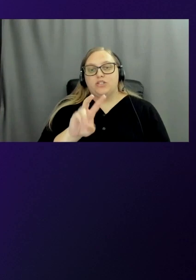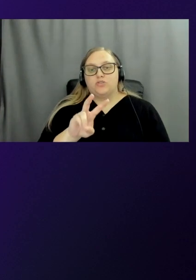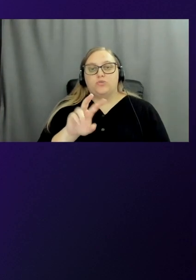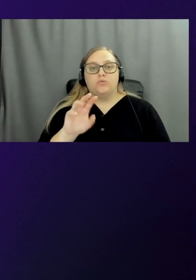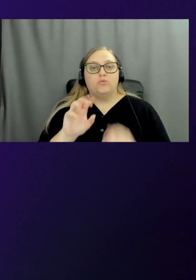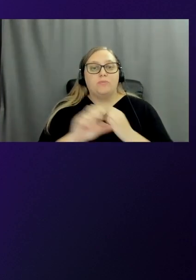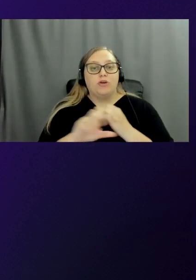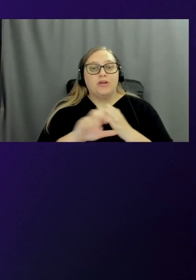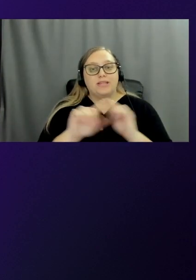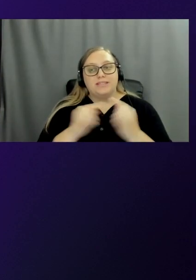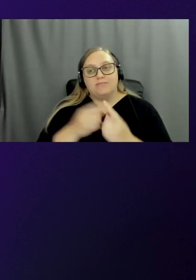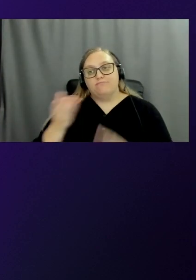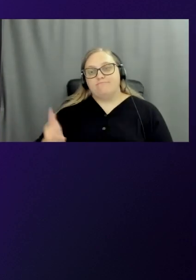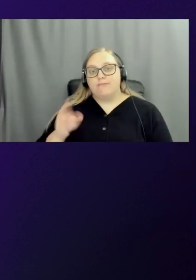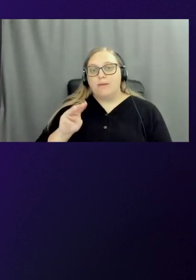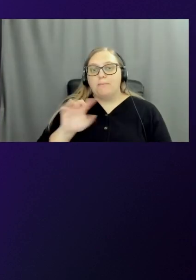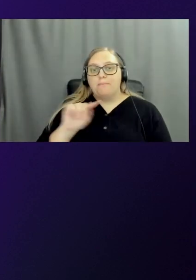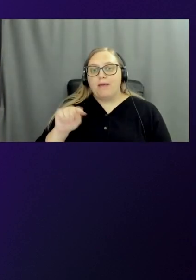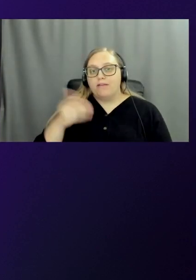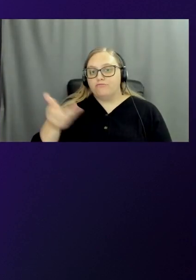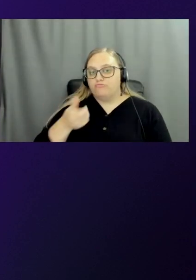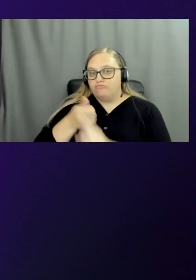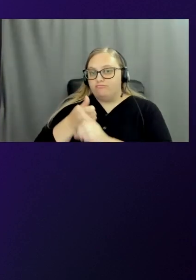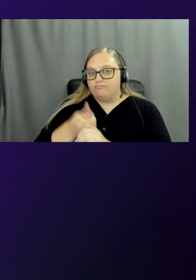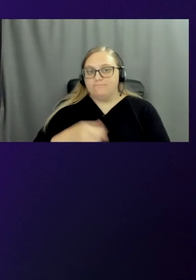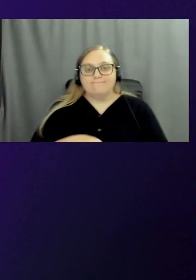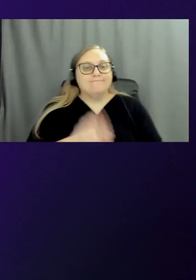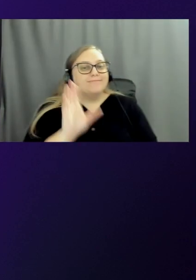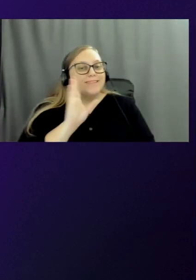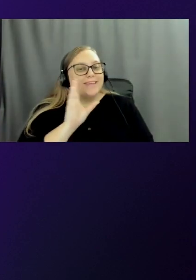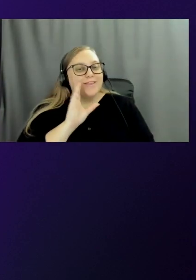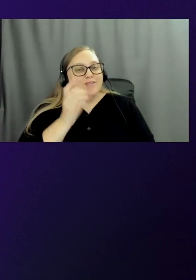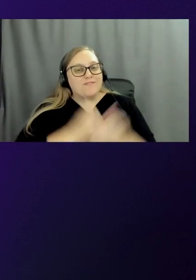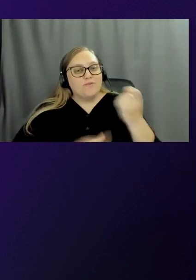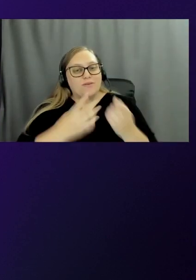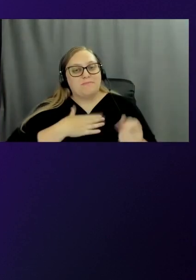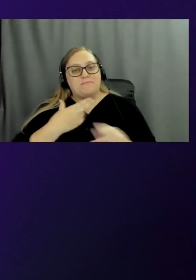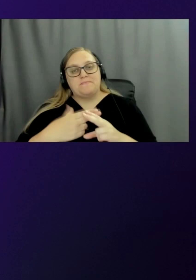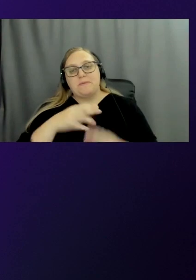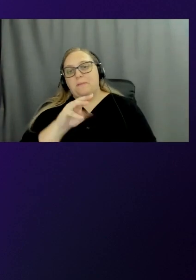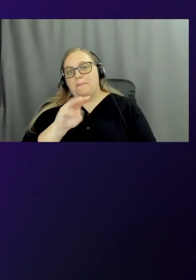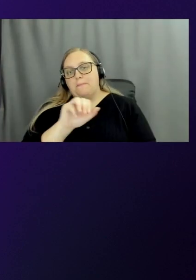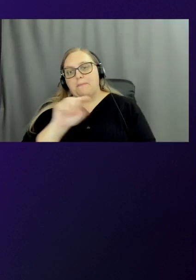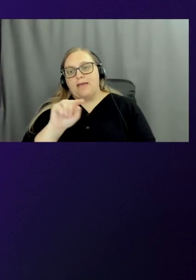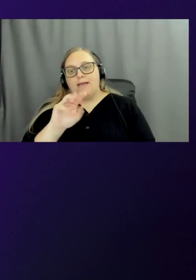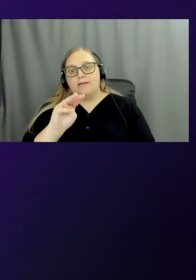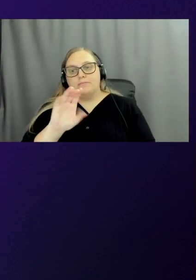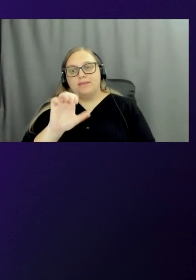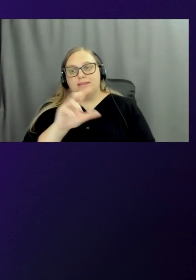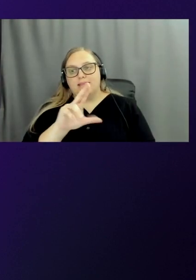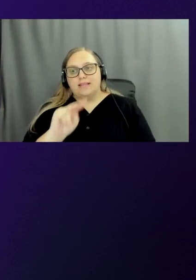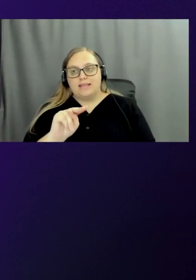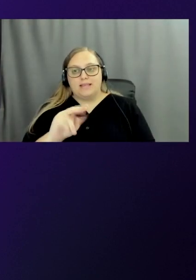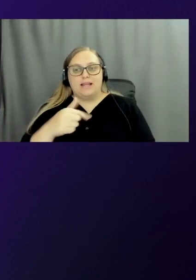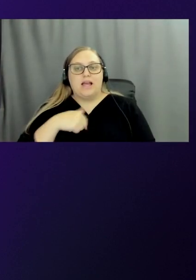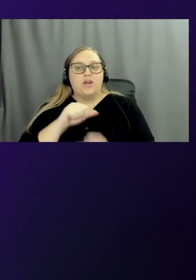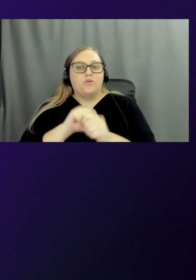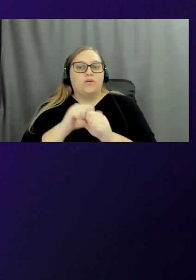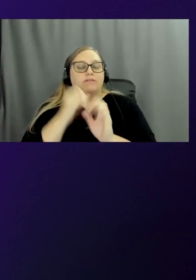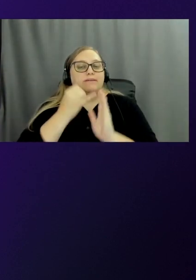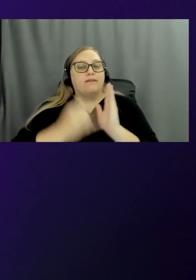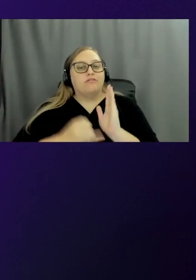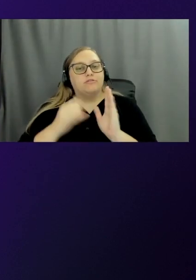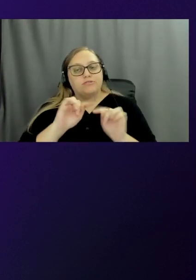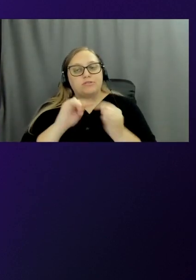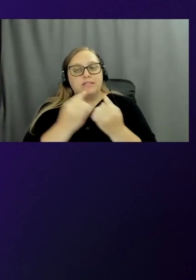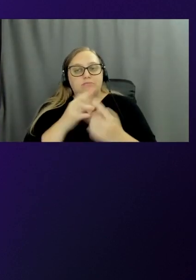by Matt. Matt, can you introduce yourself? Yeah, hi everyone. My name is Matt McLean, and I lead the solution architecture team that's part of the Annapurna